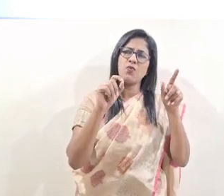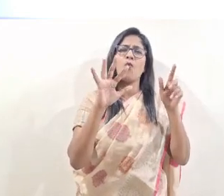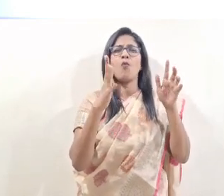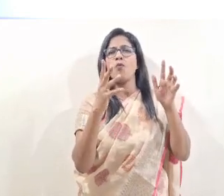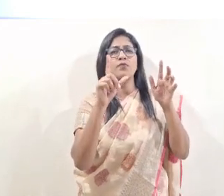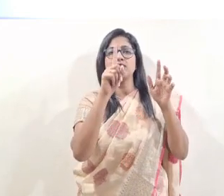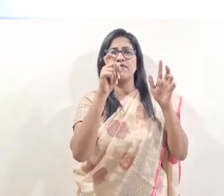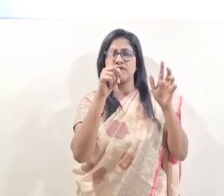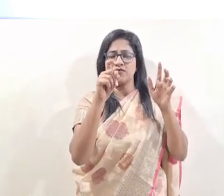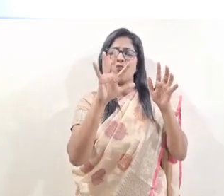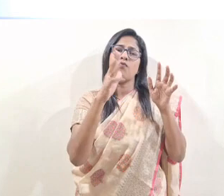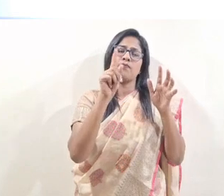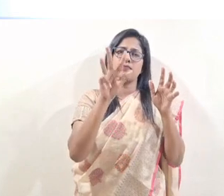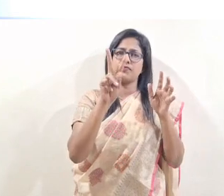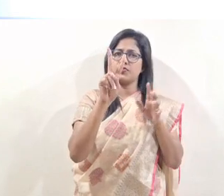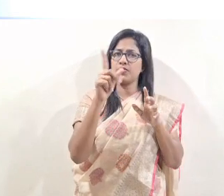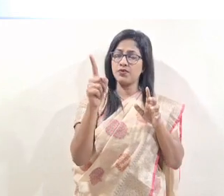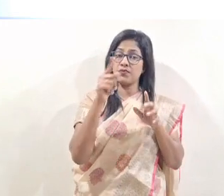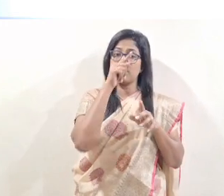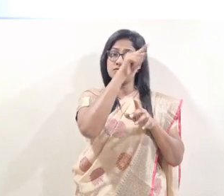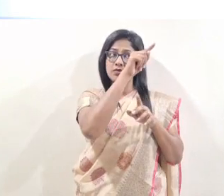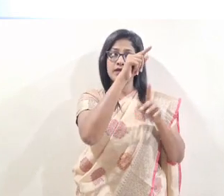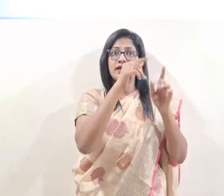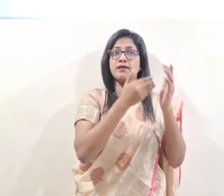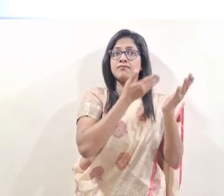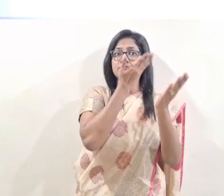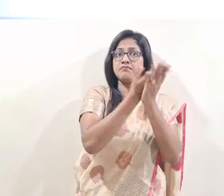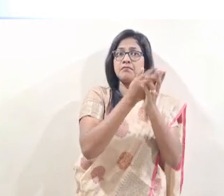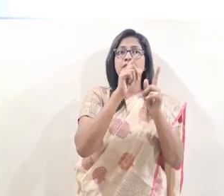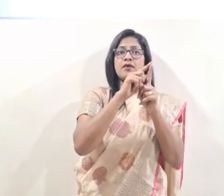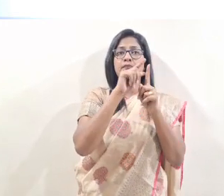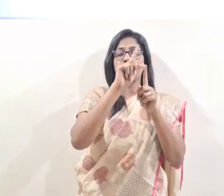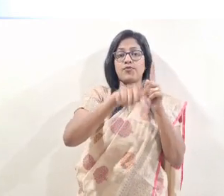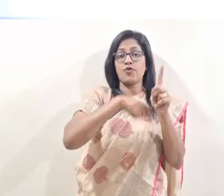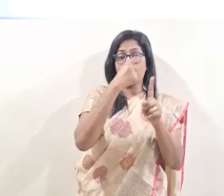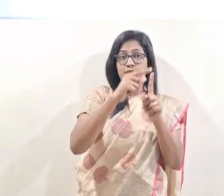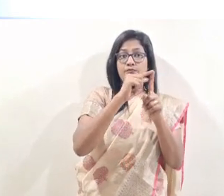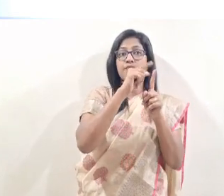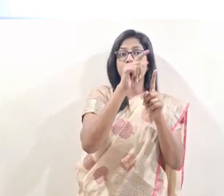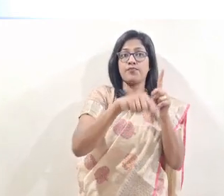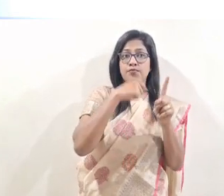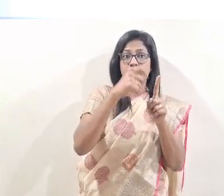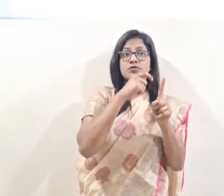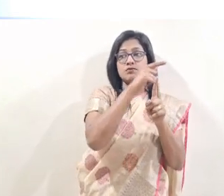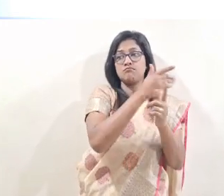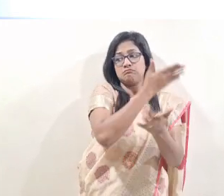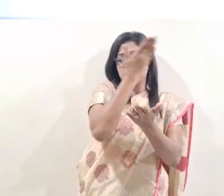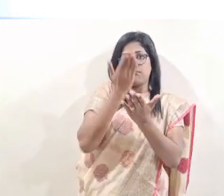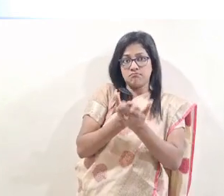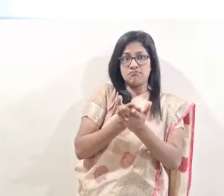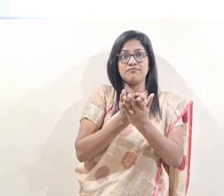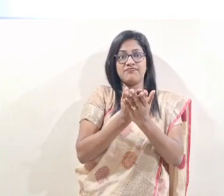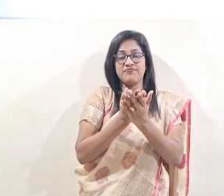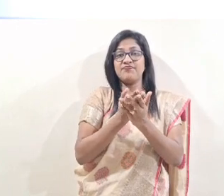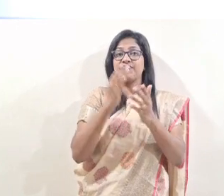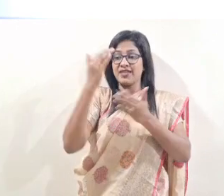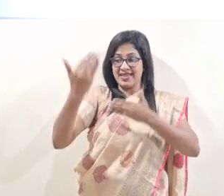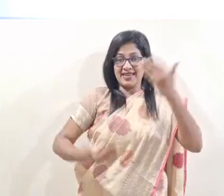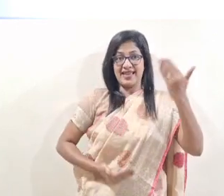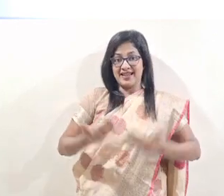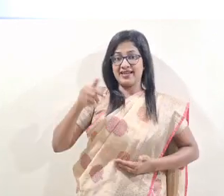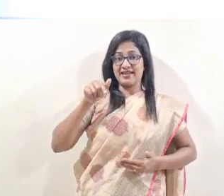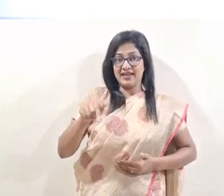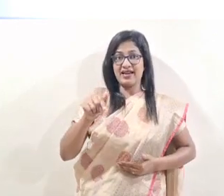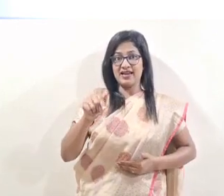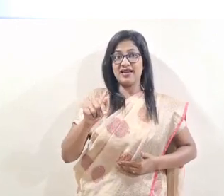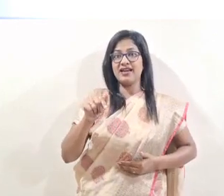they promoted a proposal to start a underground metro in Calcutta, because Calcutta was the